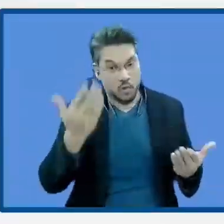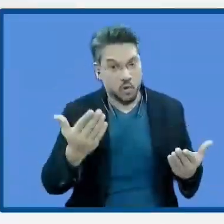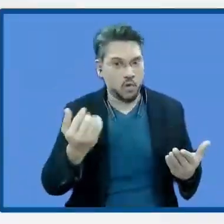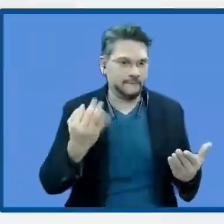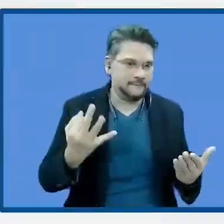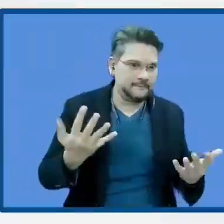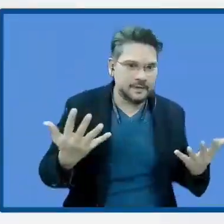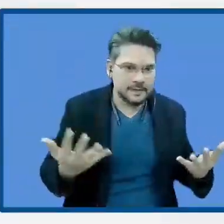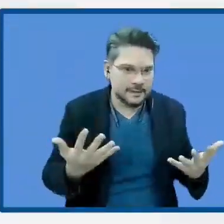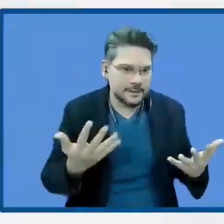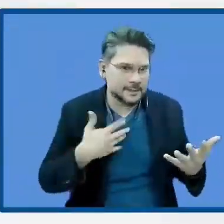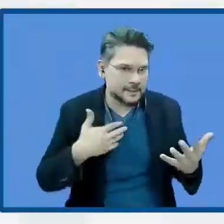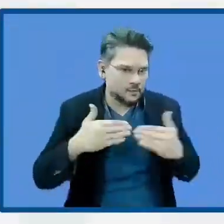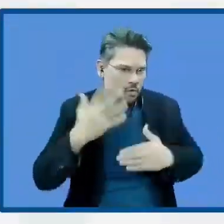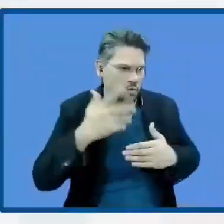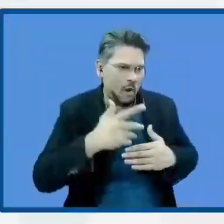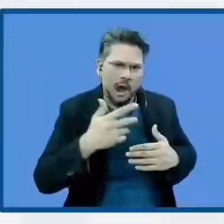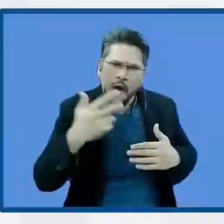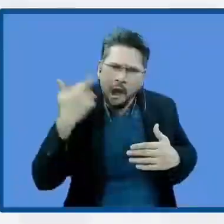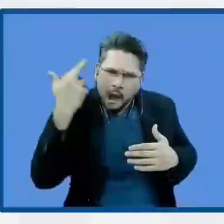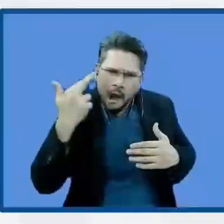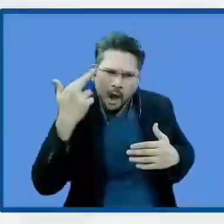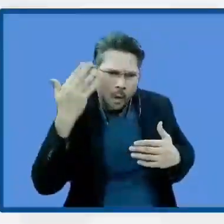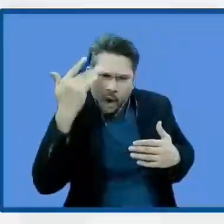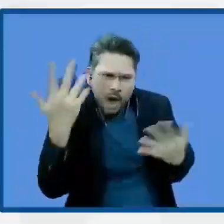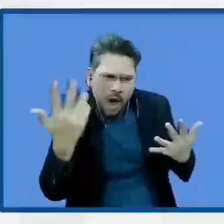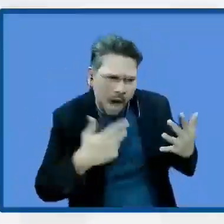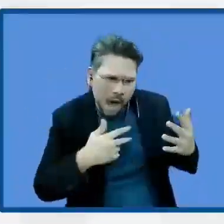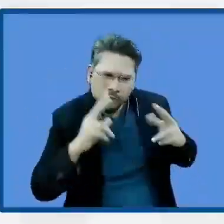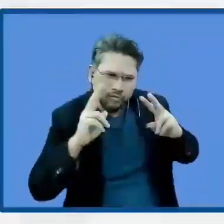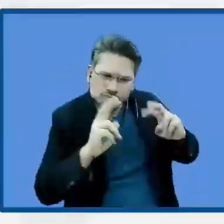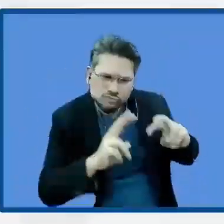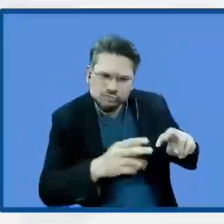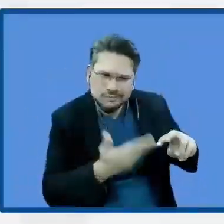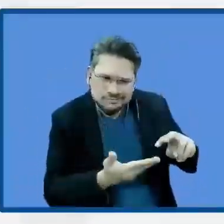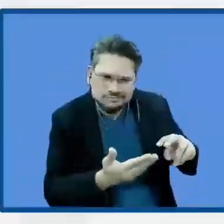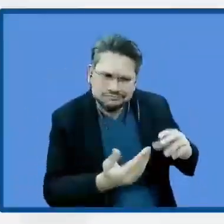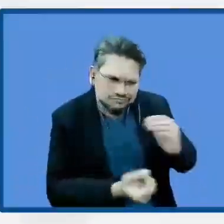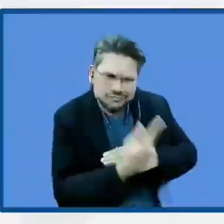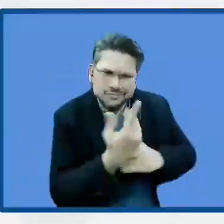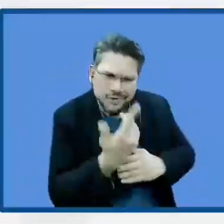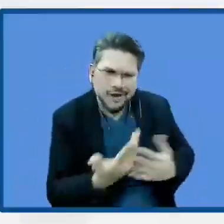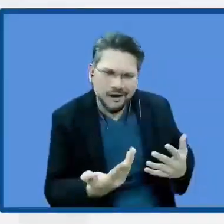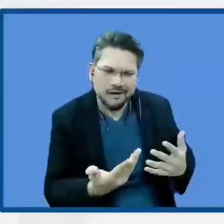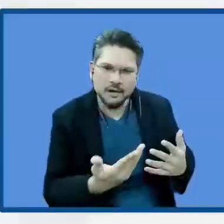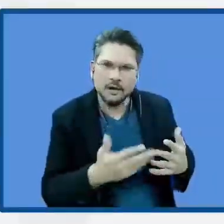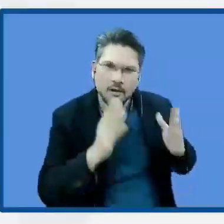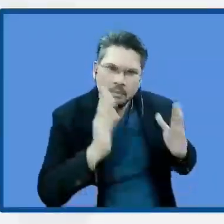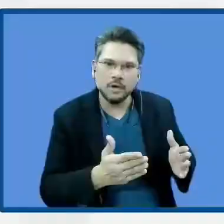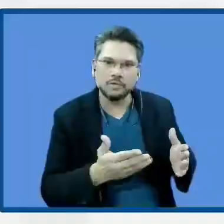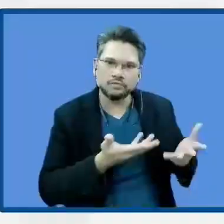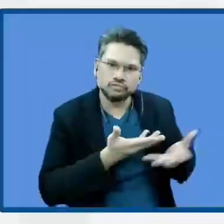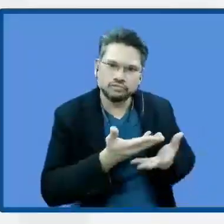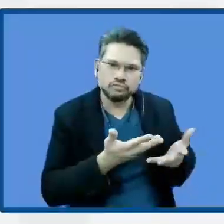analyze the causes, we have to talk about compensatory